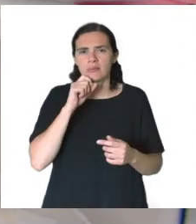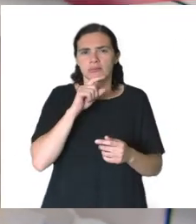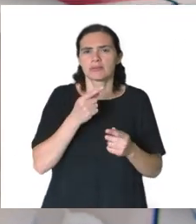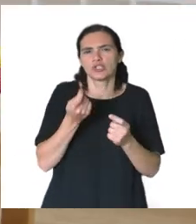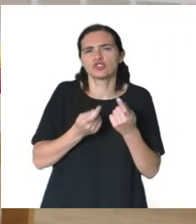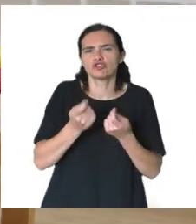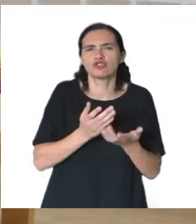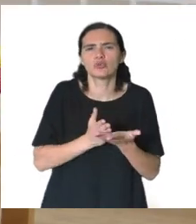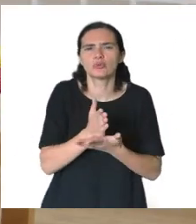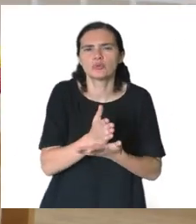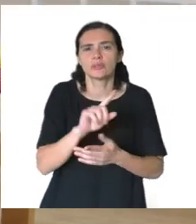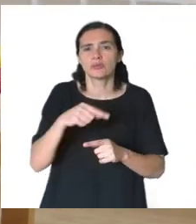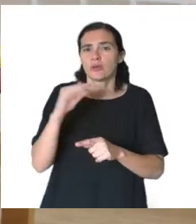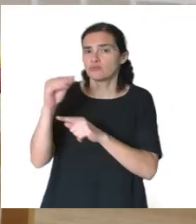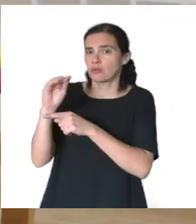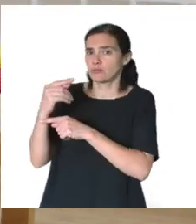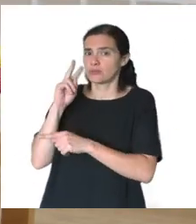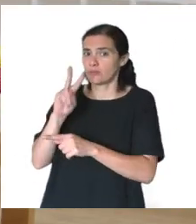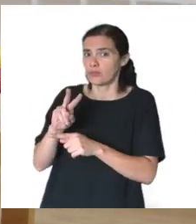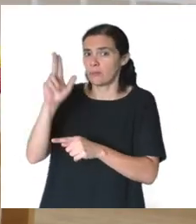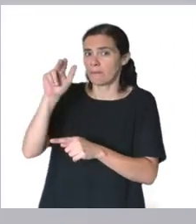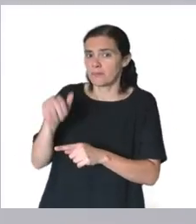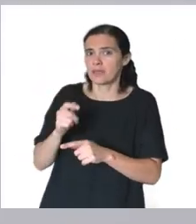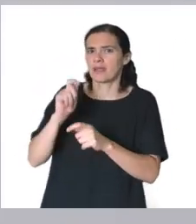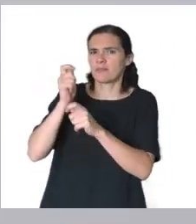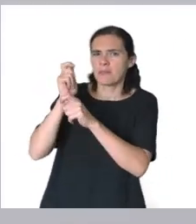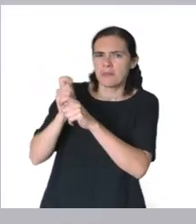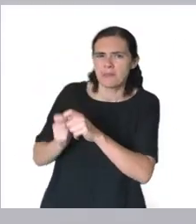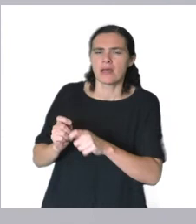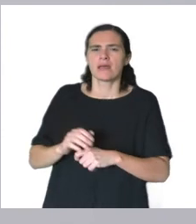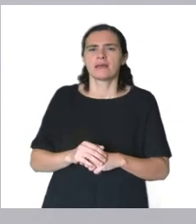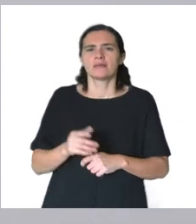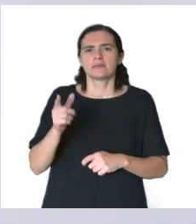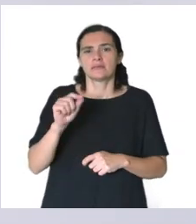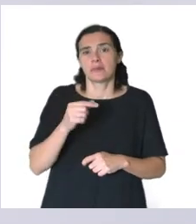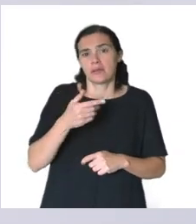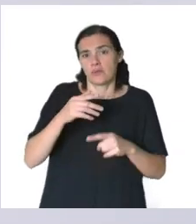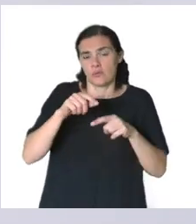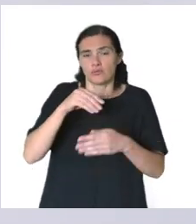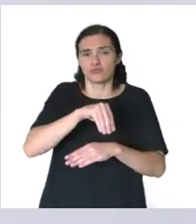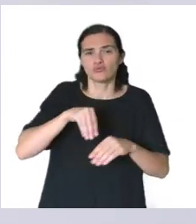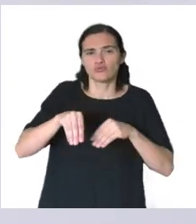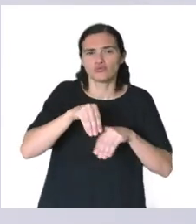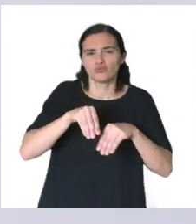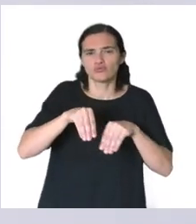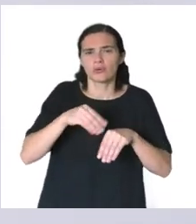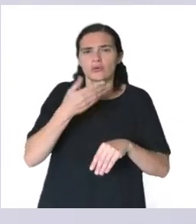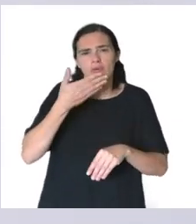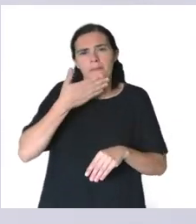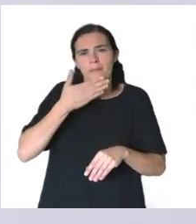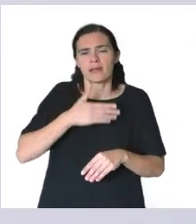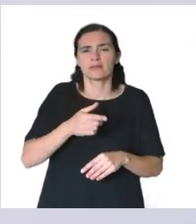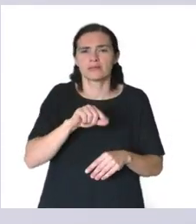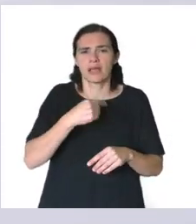For me, it's a bit of the continuation of all the pieces we have seen, from painting to hammer and nail to the white chess game. You're